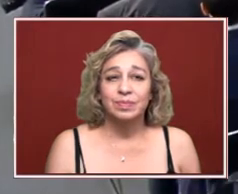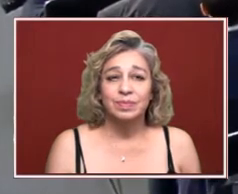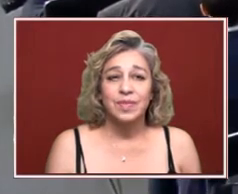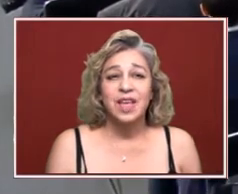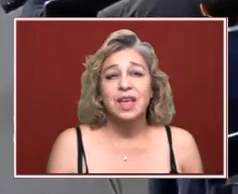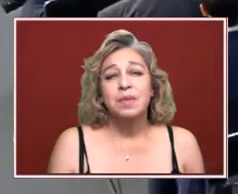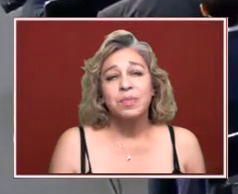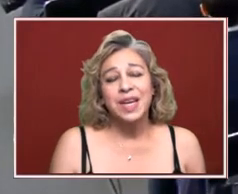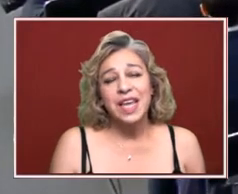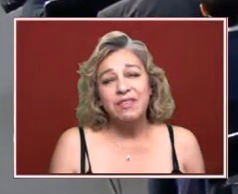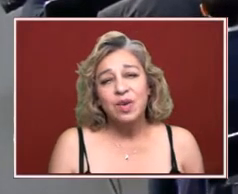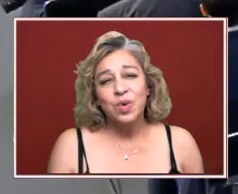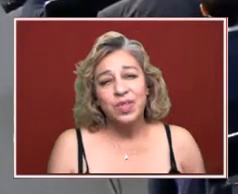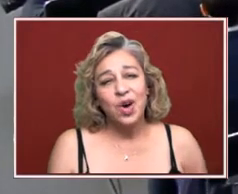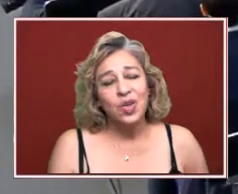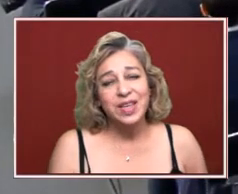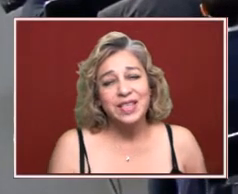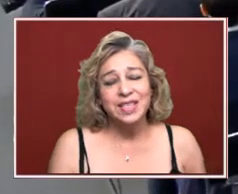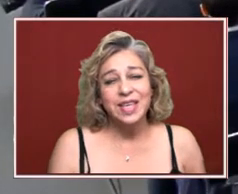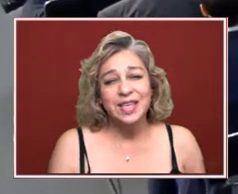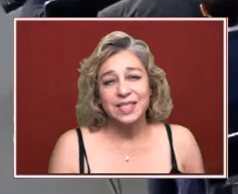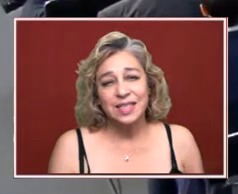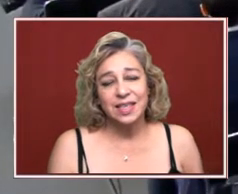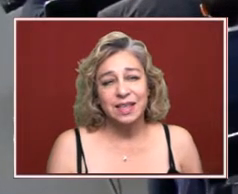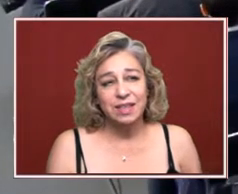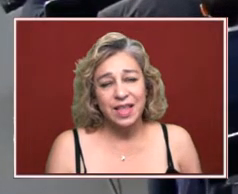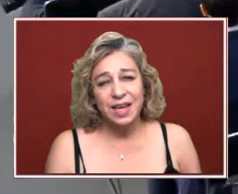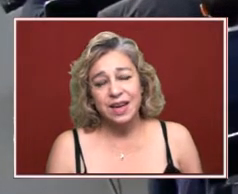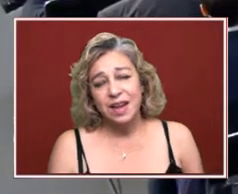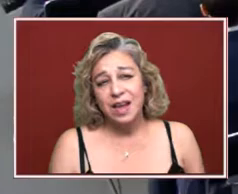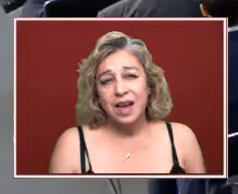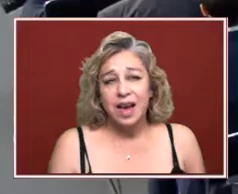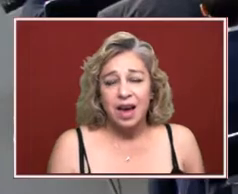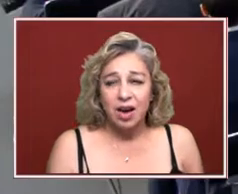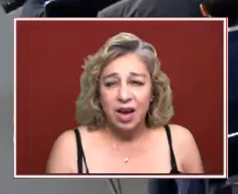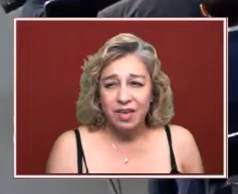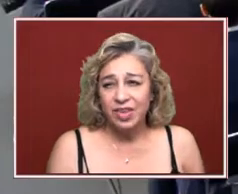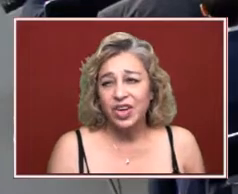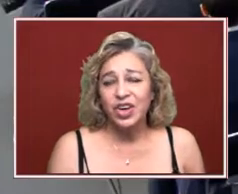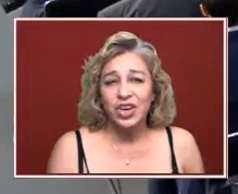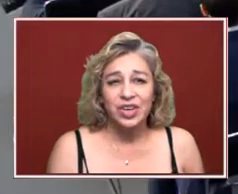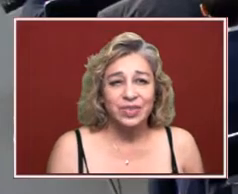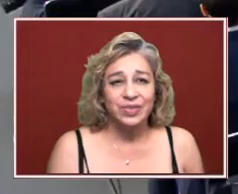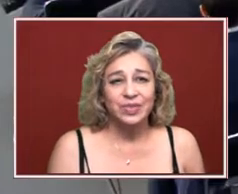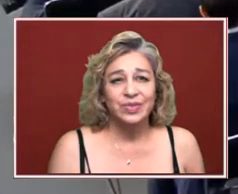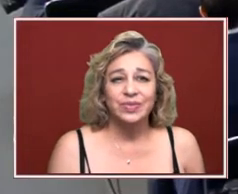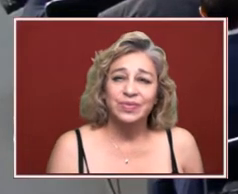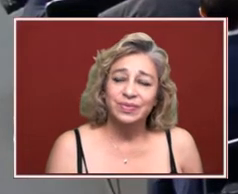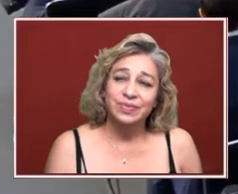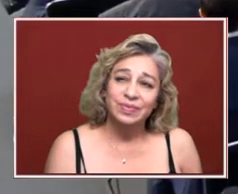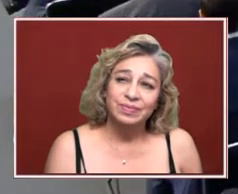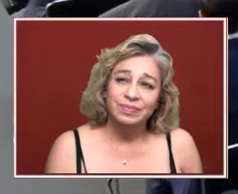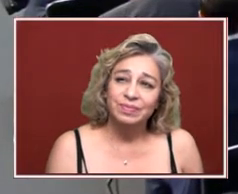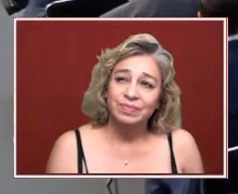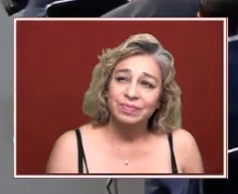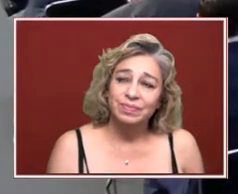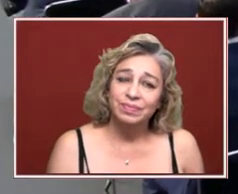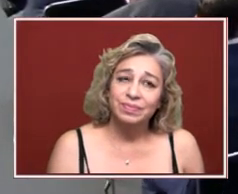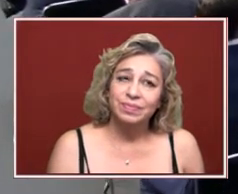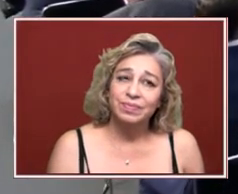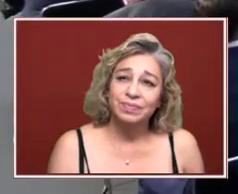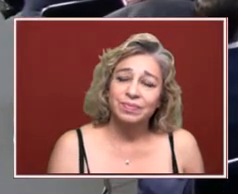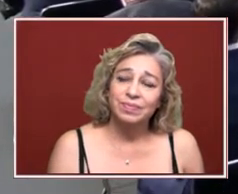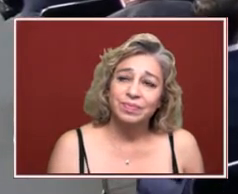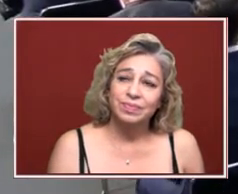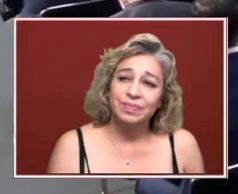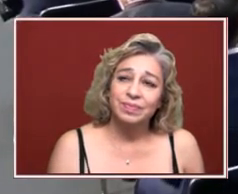aportan. But even with all these things that have occurred. Nuestros paisanos que